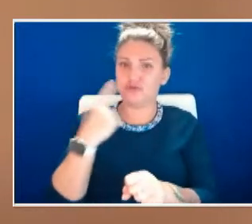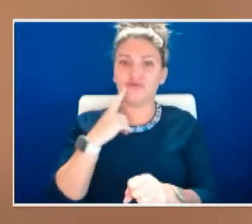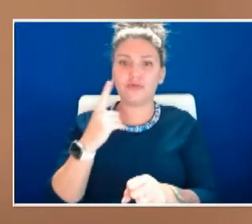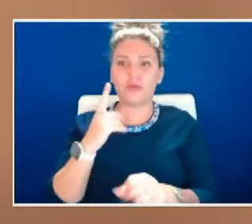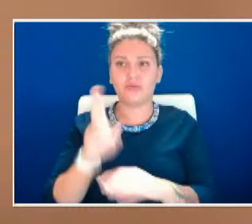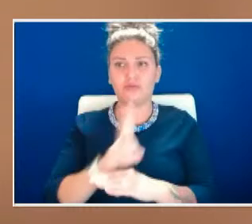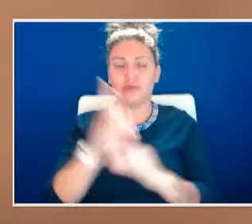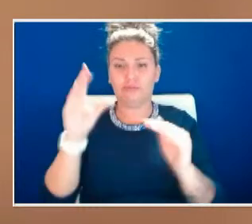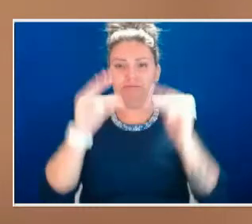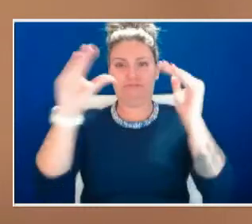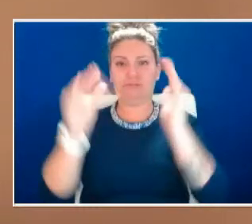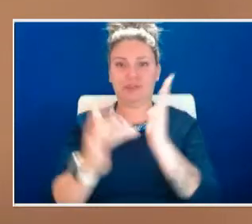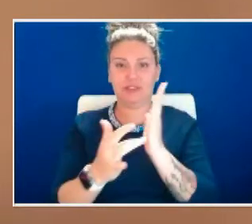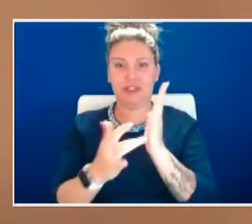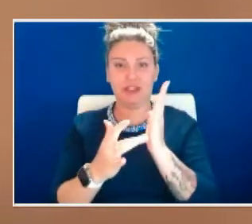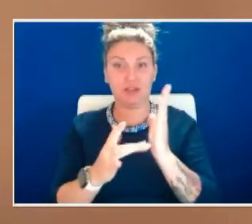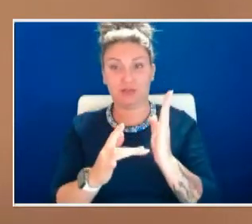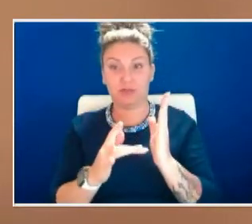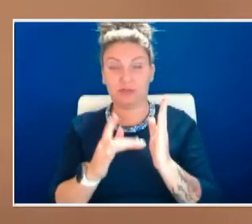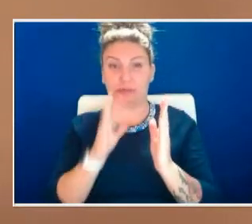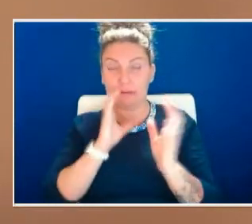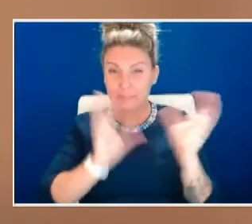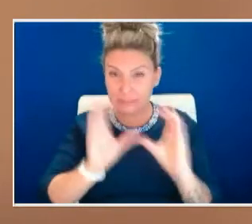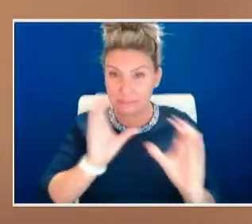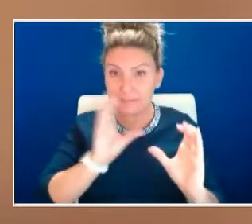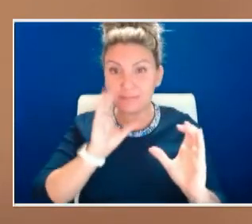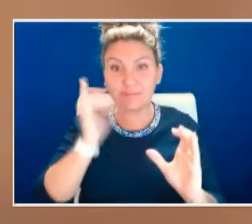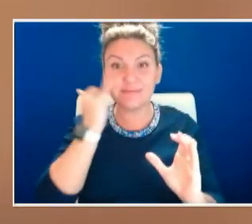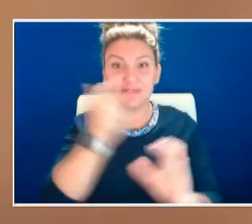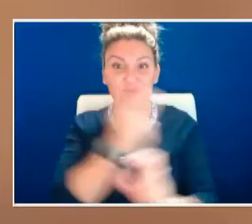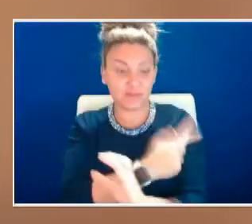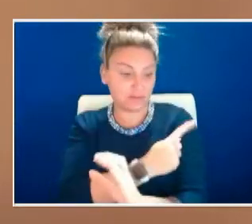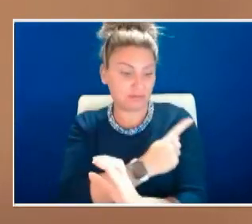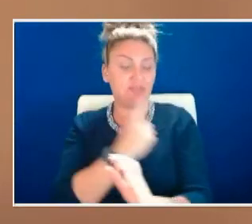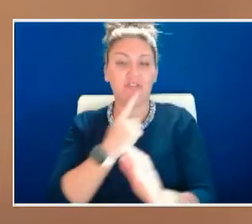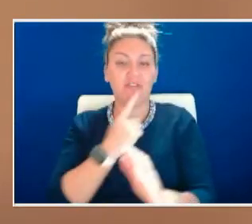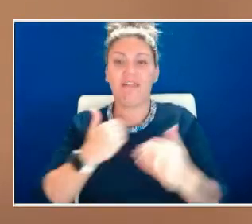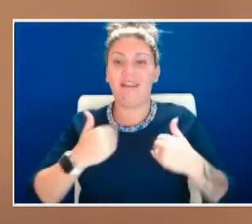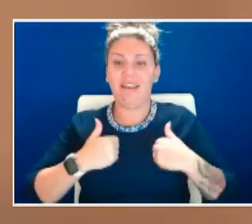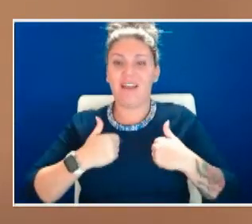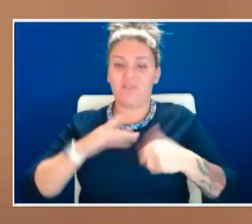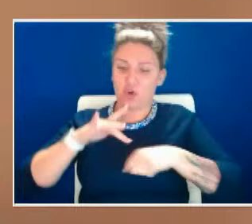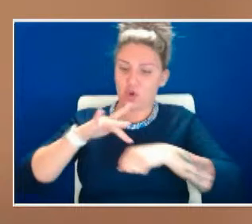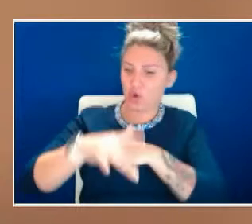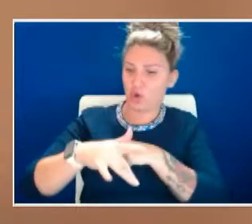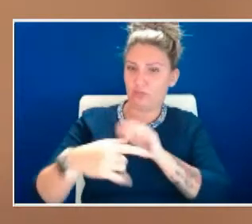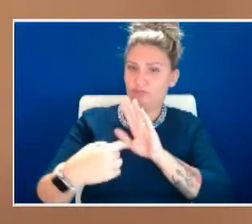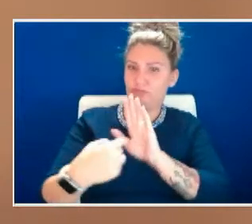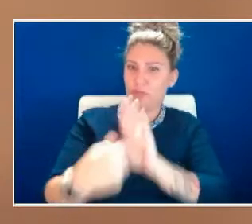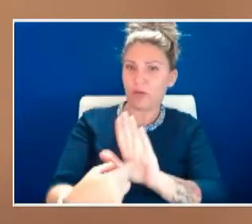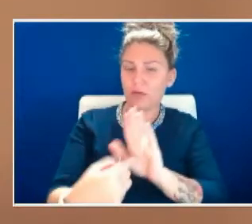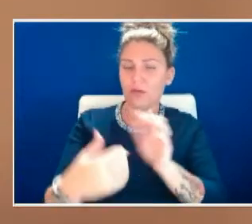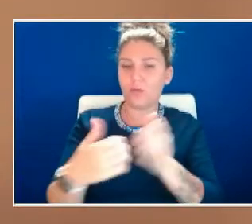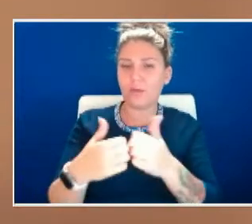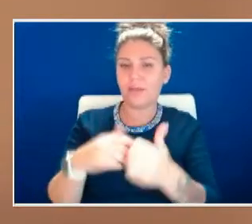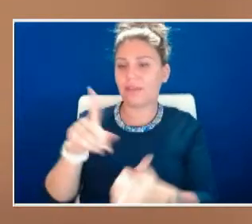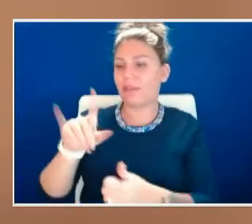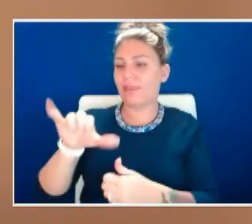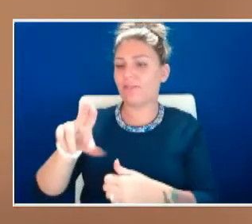technology to go and essentially seek out if a patient's having early indicators of lymphedema. With